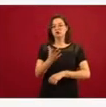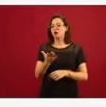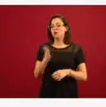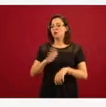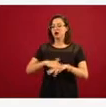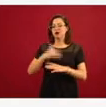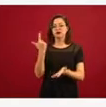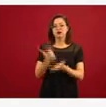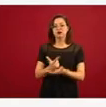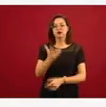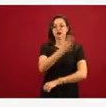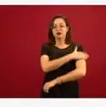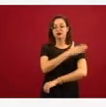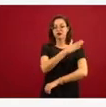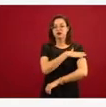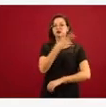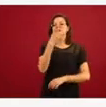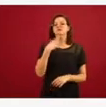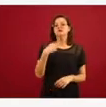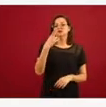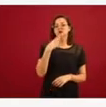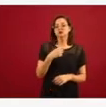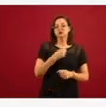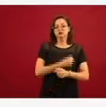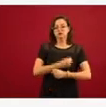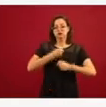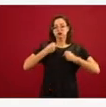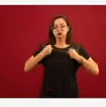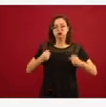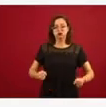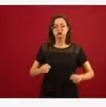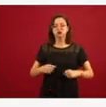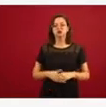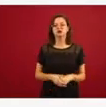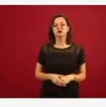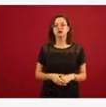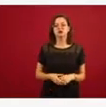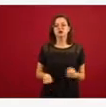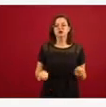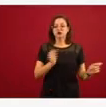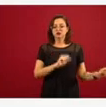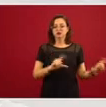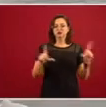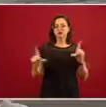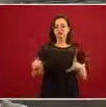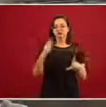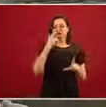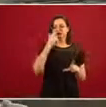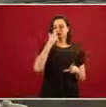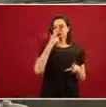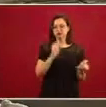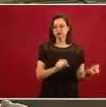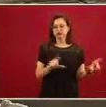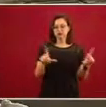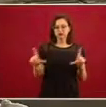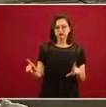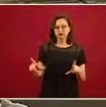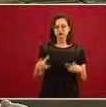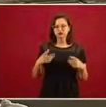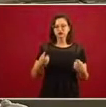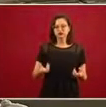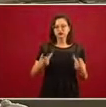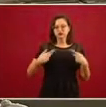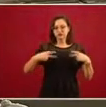associated closely to these fatalities. The leading three continue to be hypertension, diabetes,